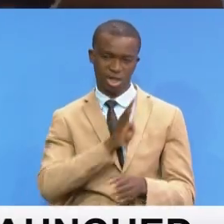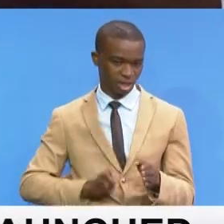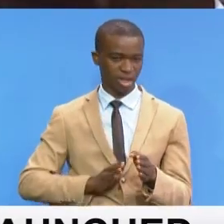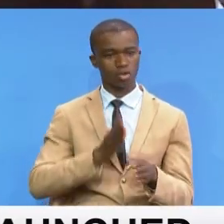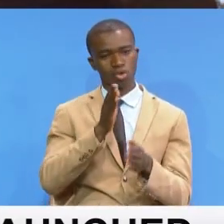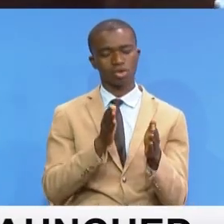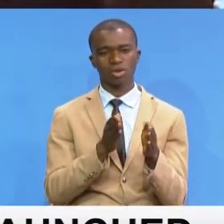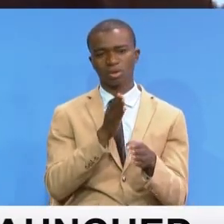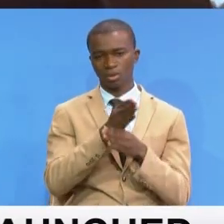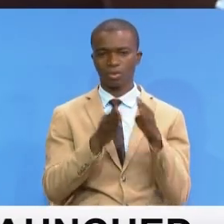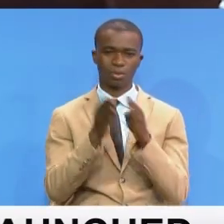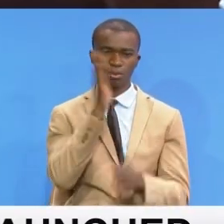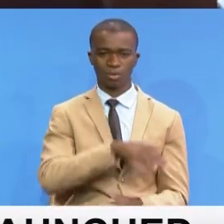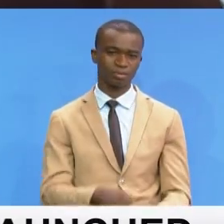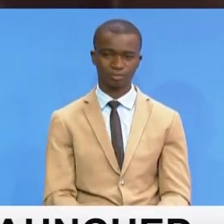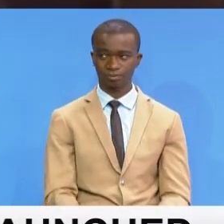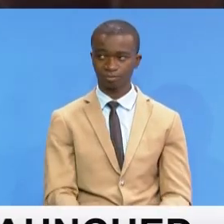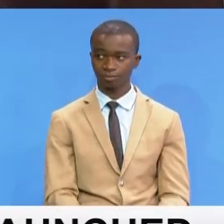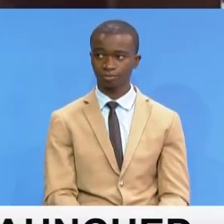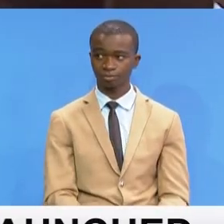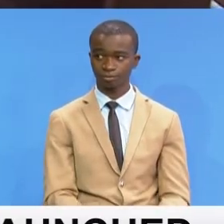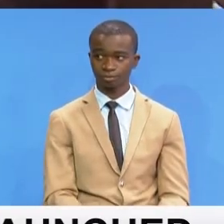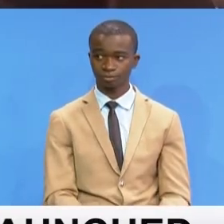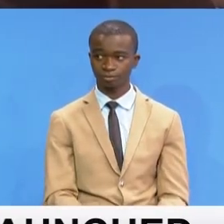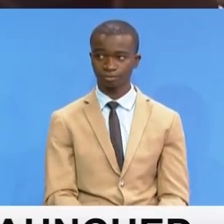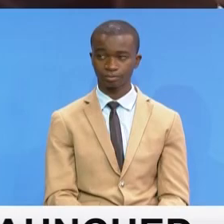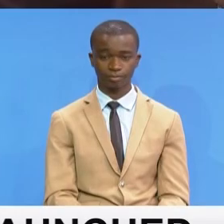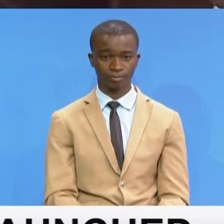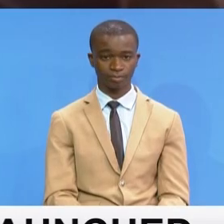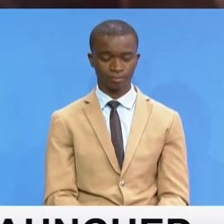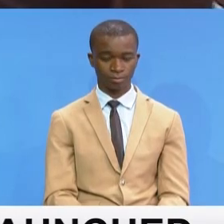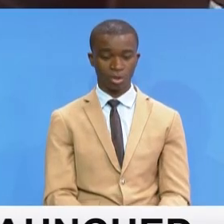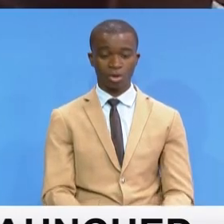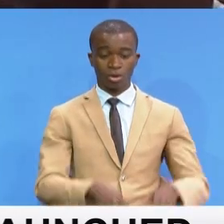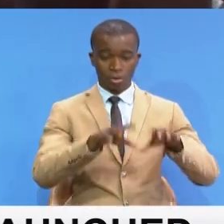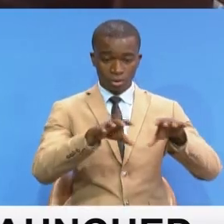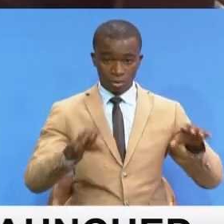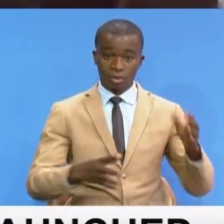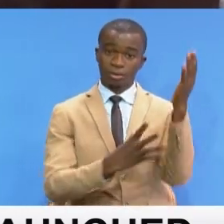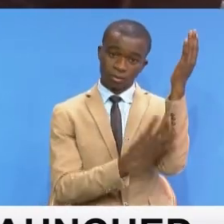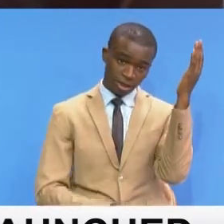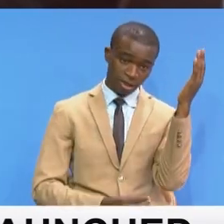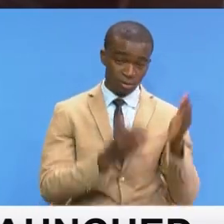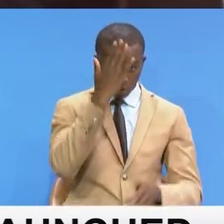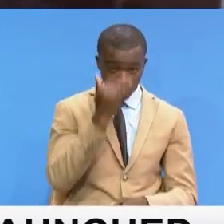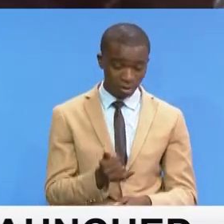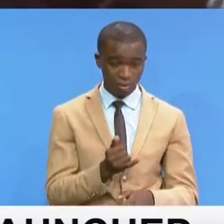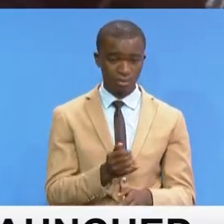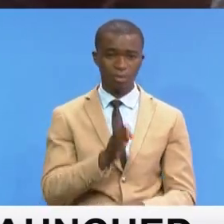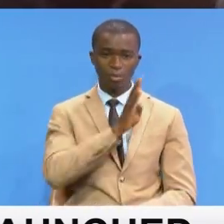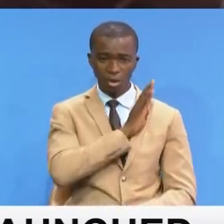the headmaster has lamented openly that children are vulnerable because they are lacking boarding